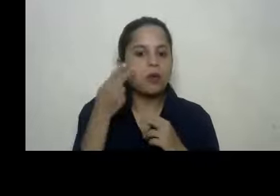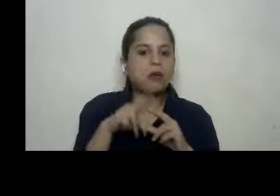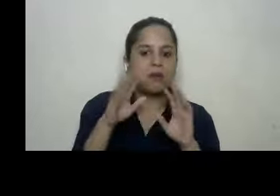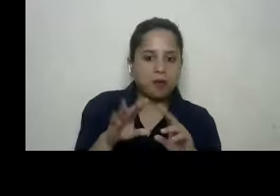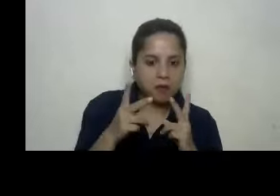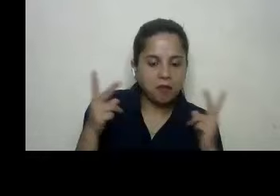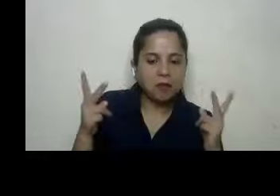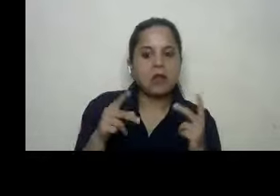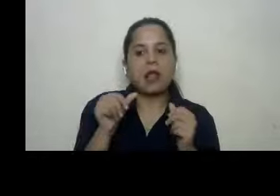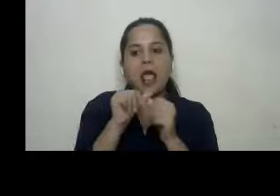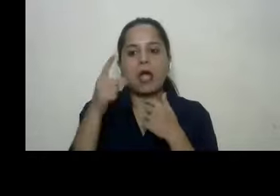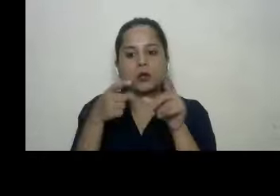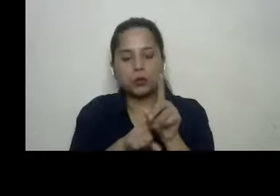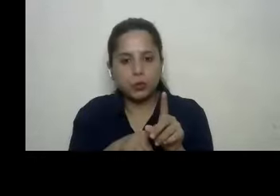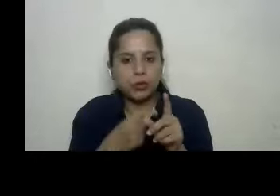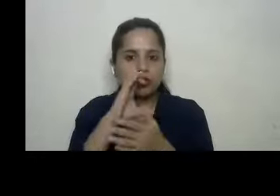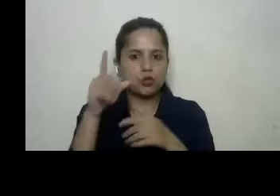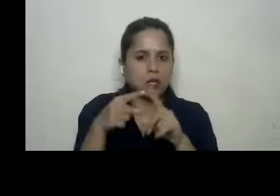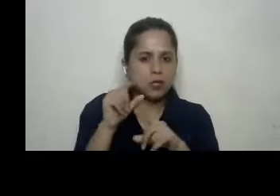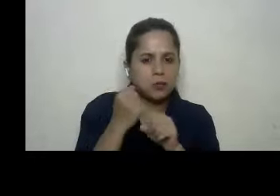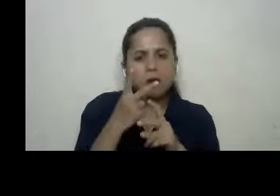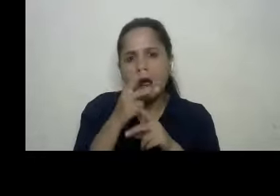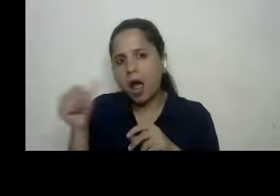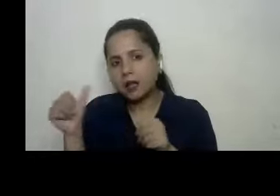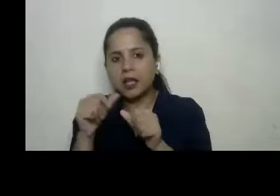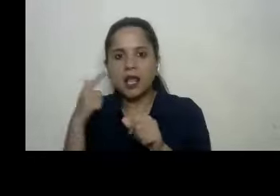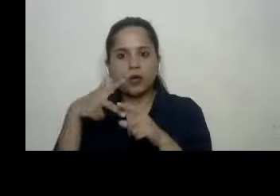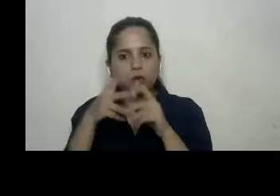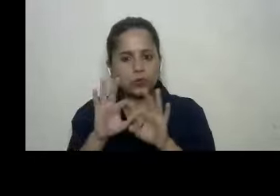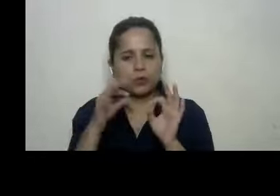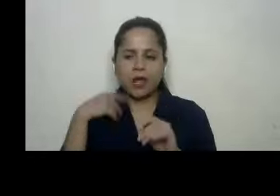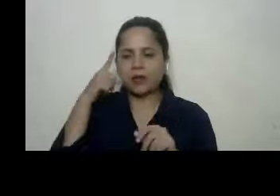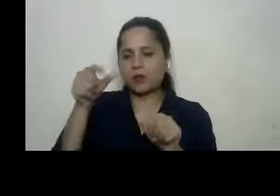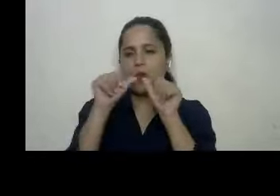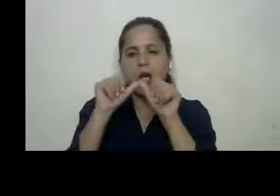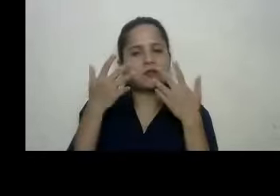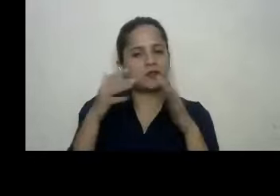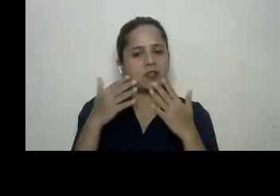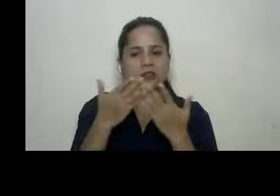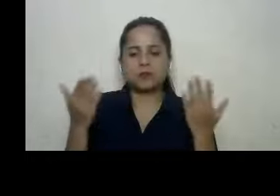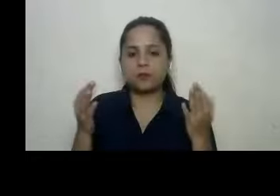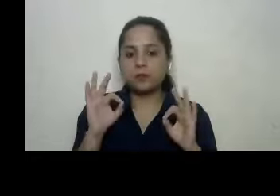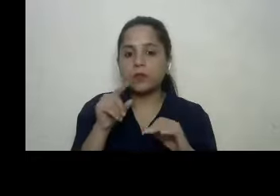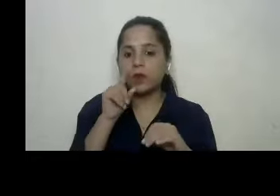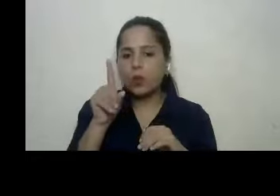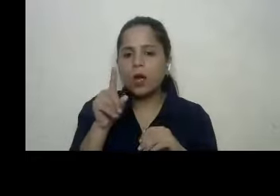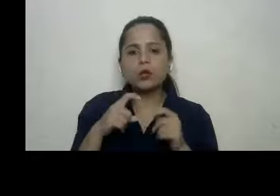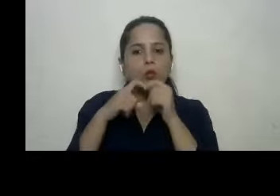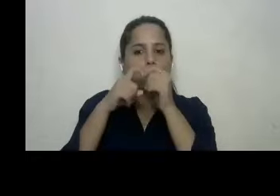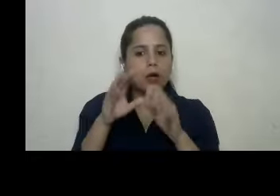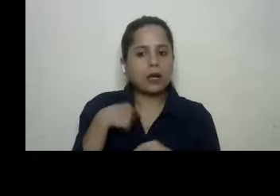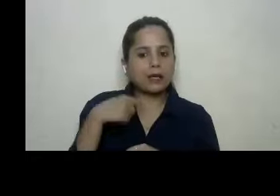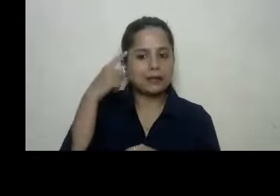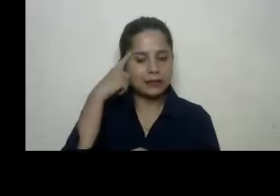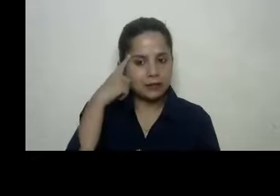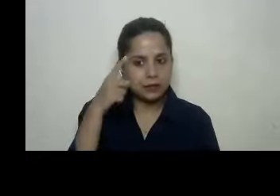accuracy component to ChatGPT and other AI tools. And I believe you've already answered that for them. There is one specific question that I think is on